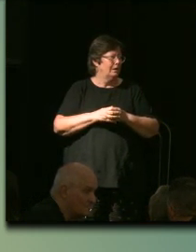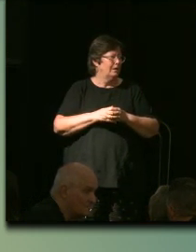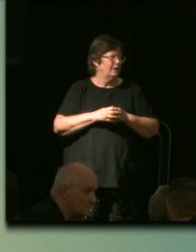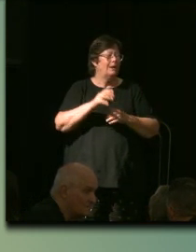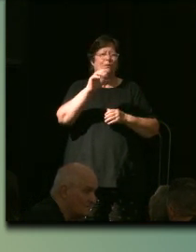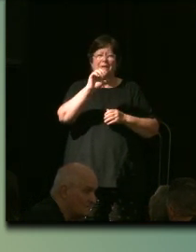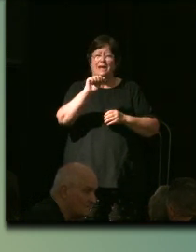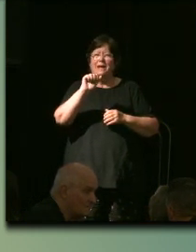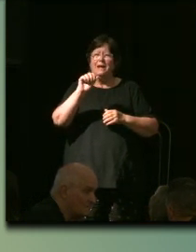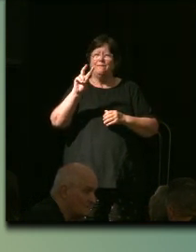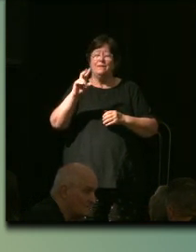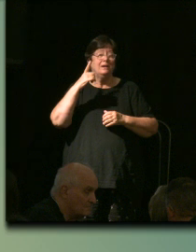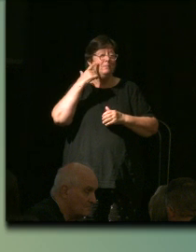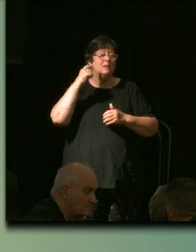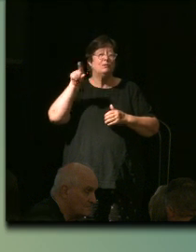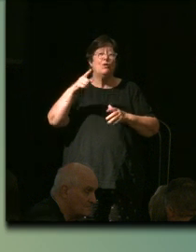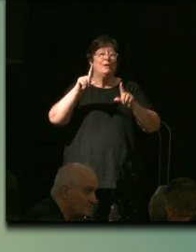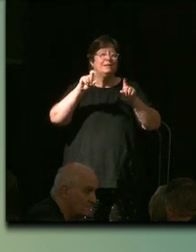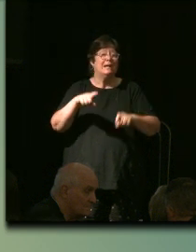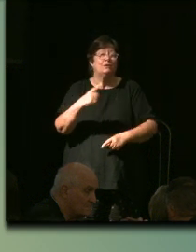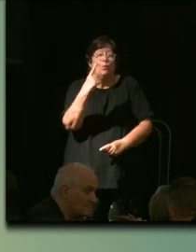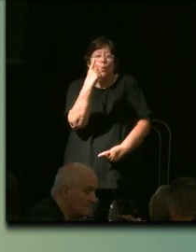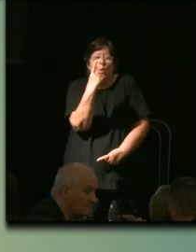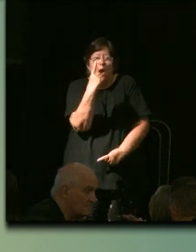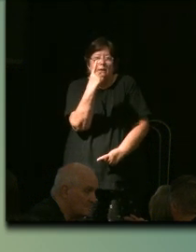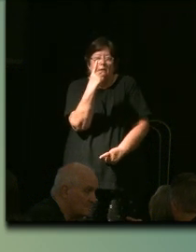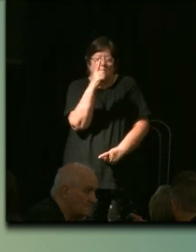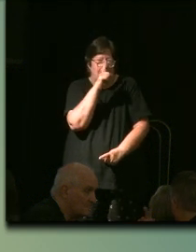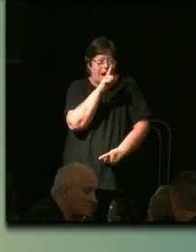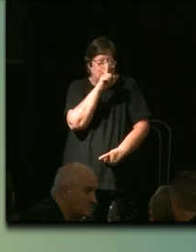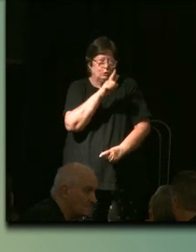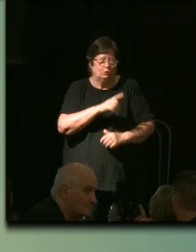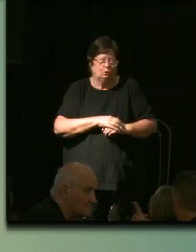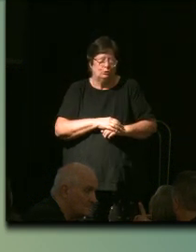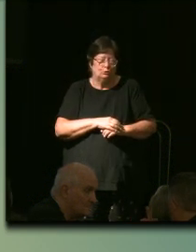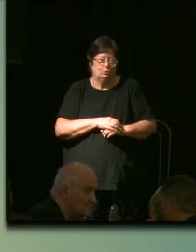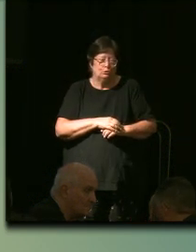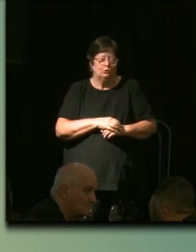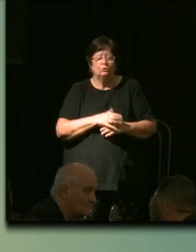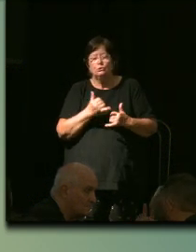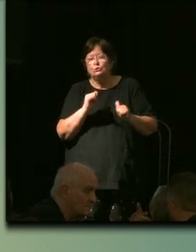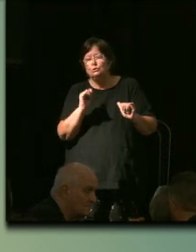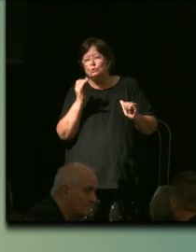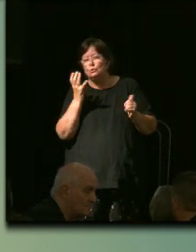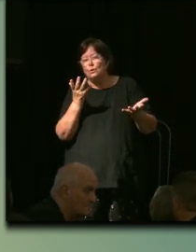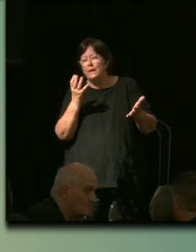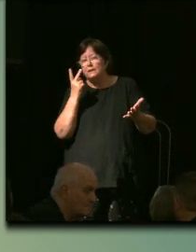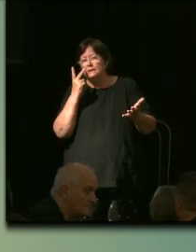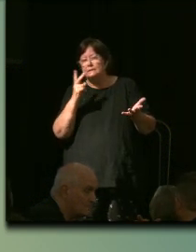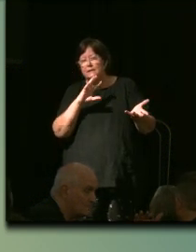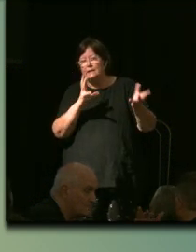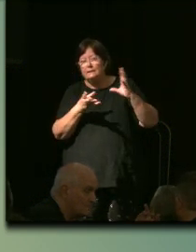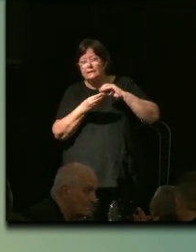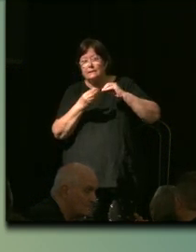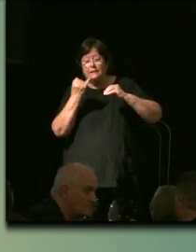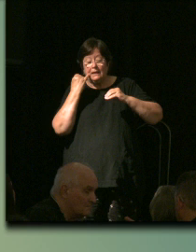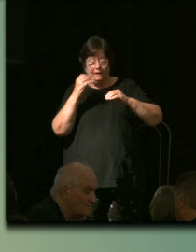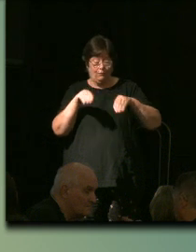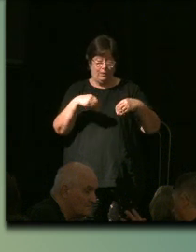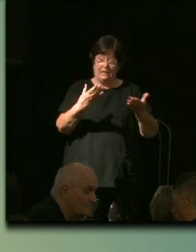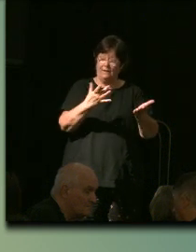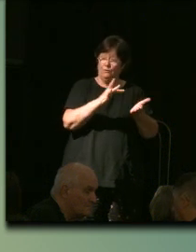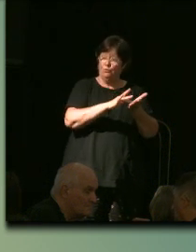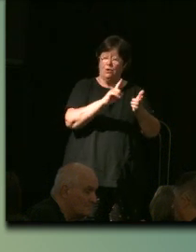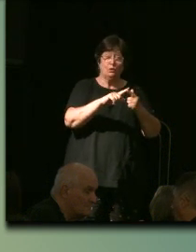tested it in one mouse. So we're still waiting to see, on the whole, if we deliver it to